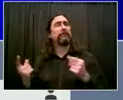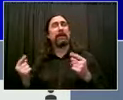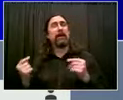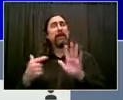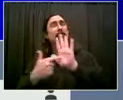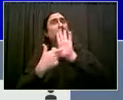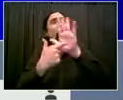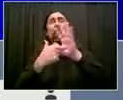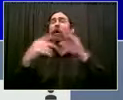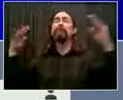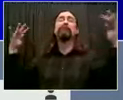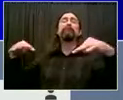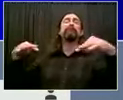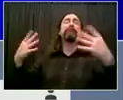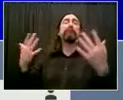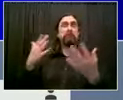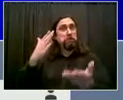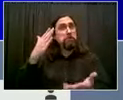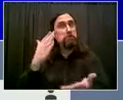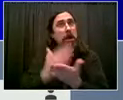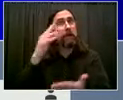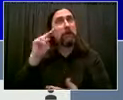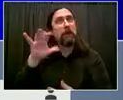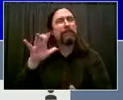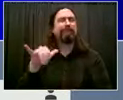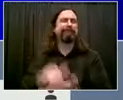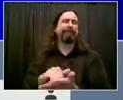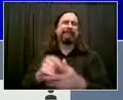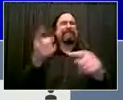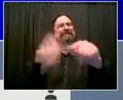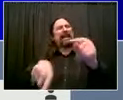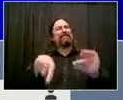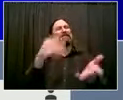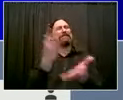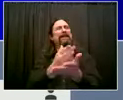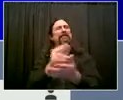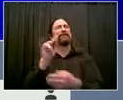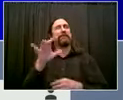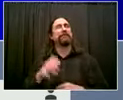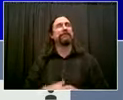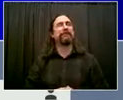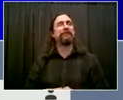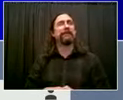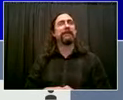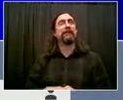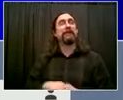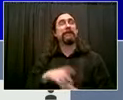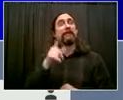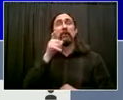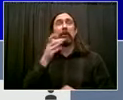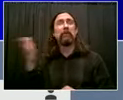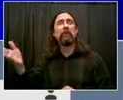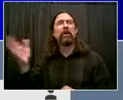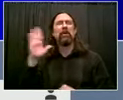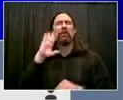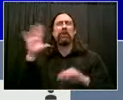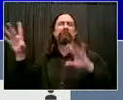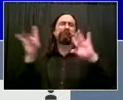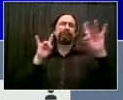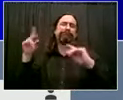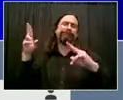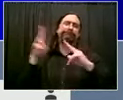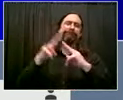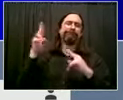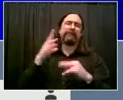turned to one of literally the greatest figures in music industry history, Clive Davis. Brooklyn's own, Brooklyn born and